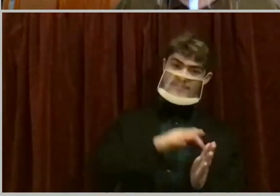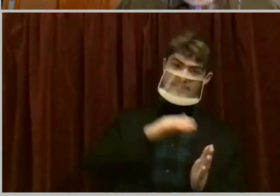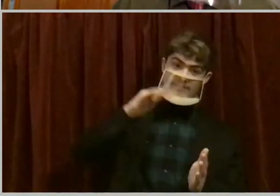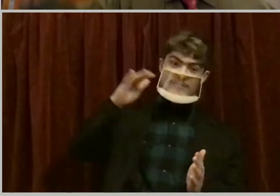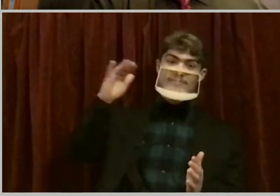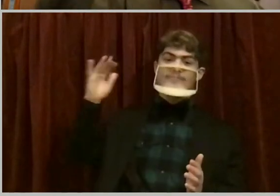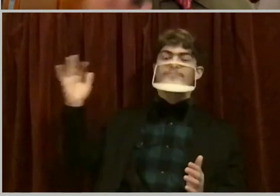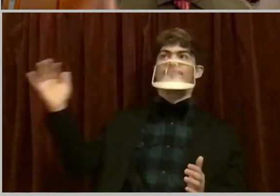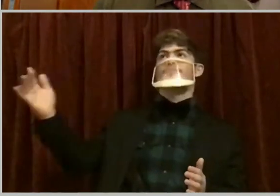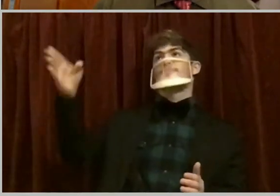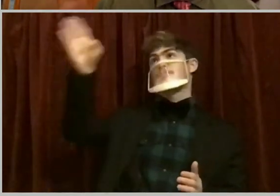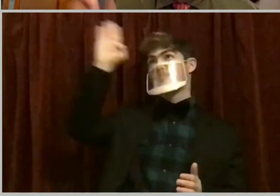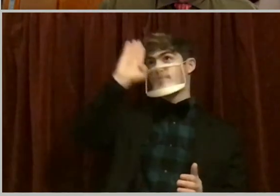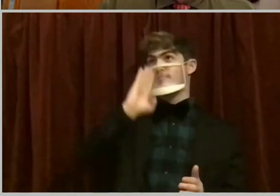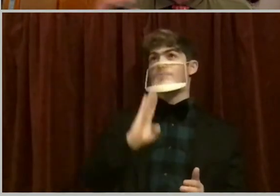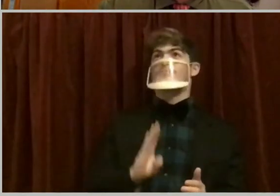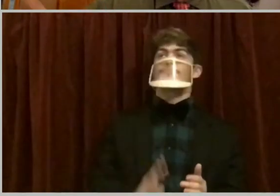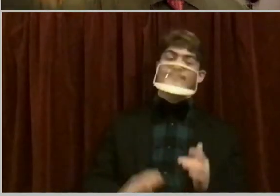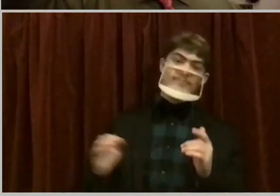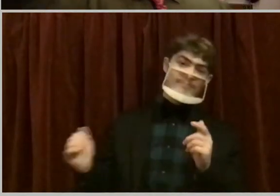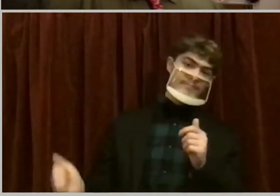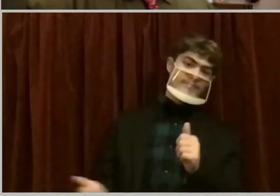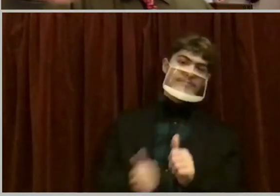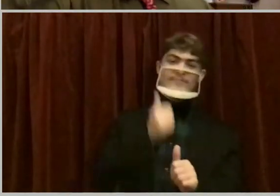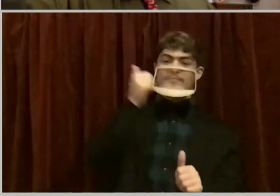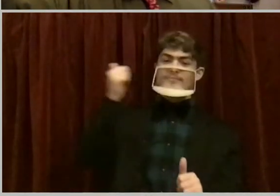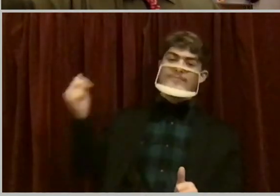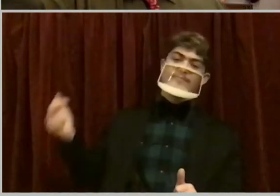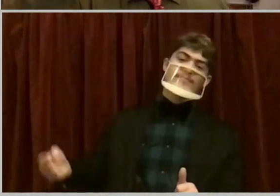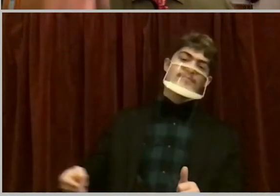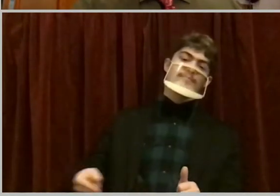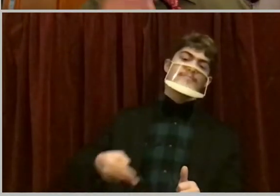gloria in excelsis